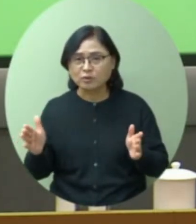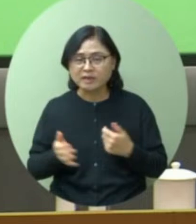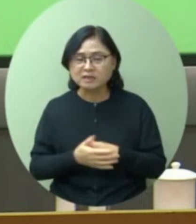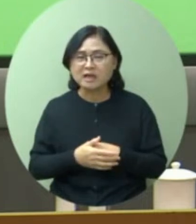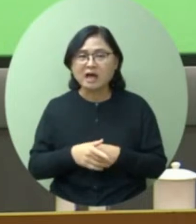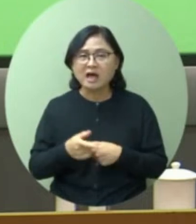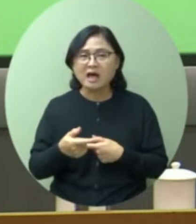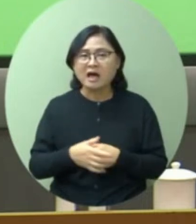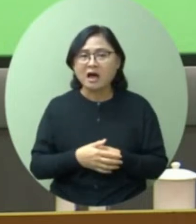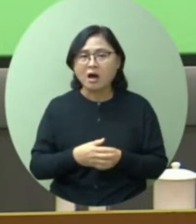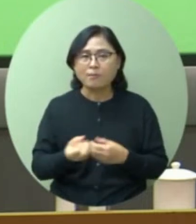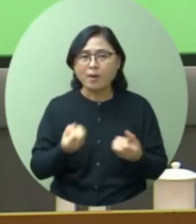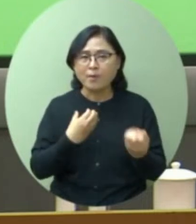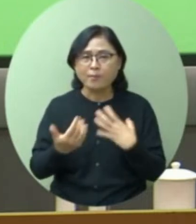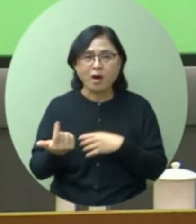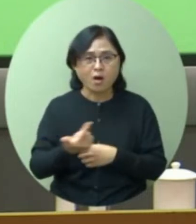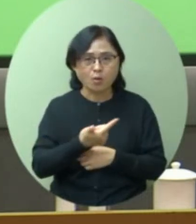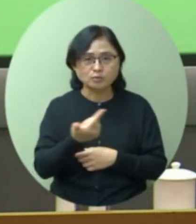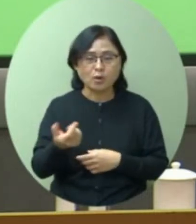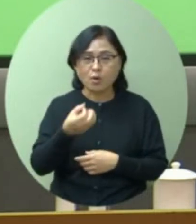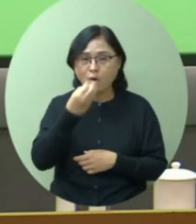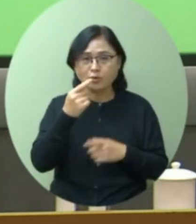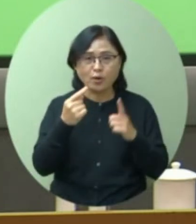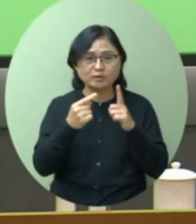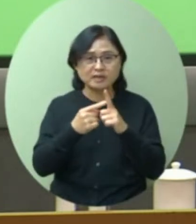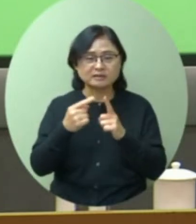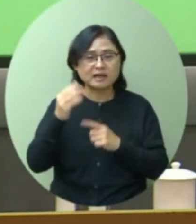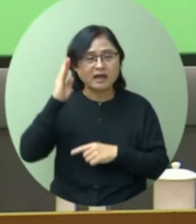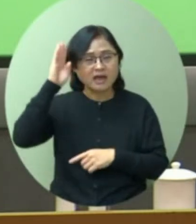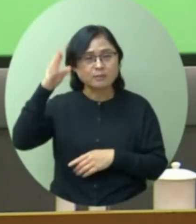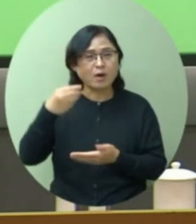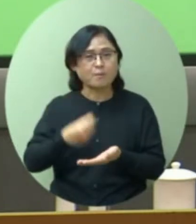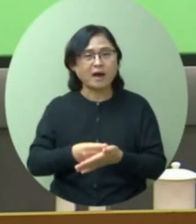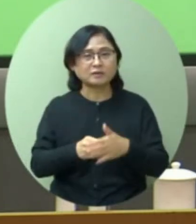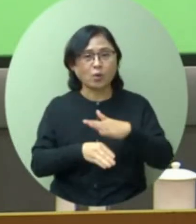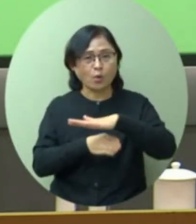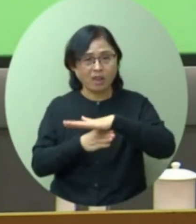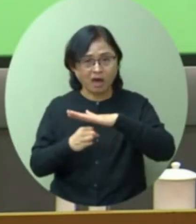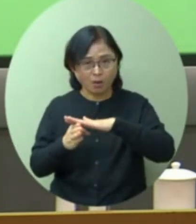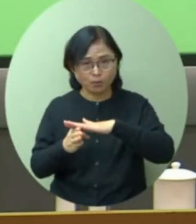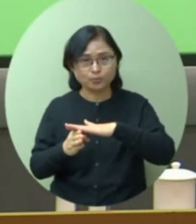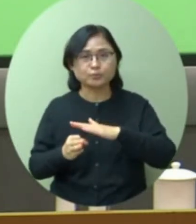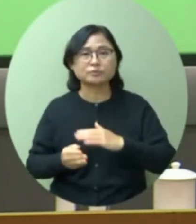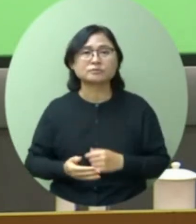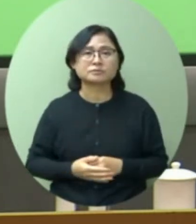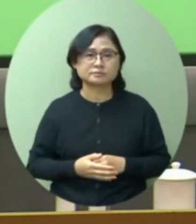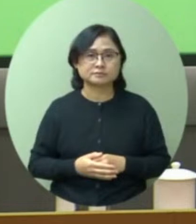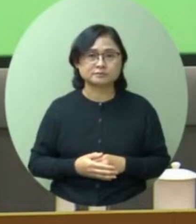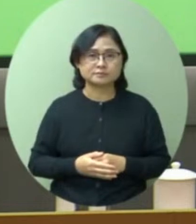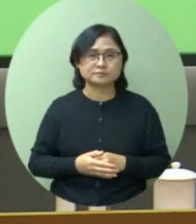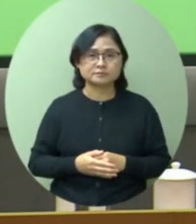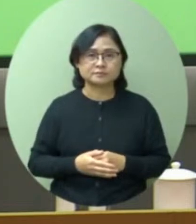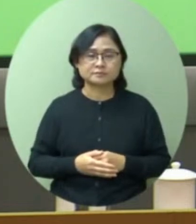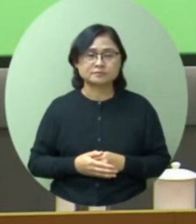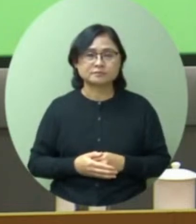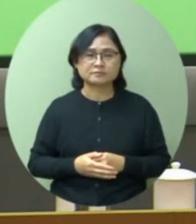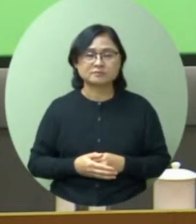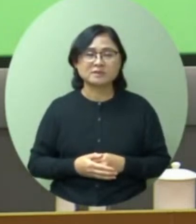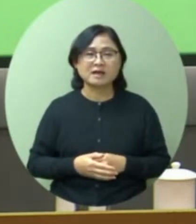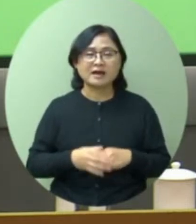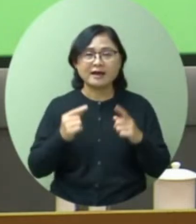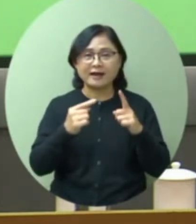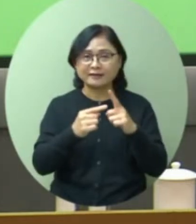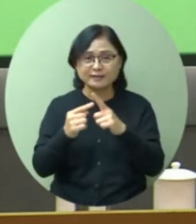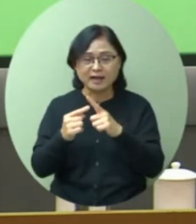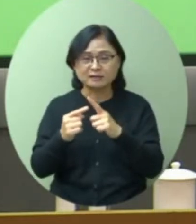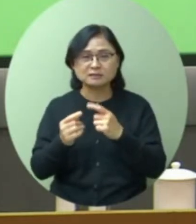to buy their own flats continues to appear very strongly at the back of